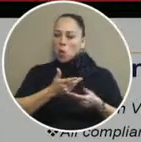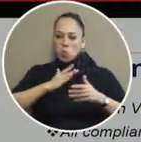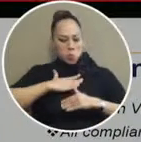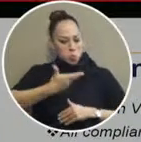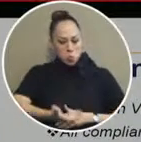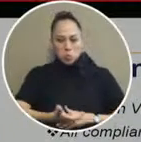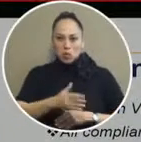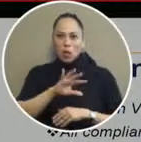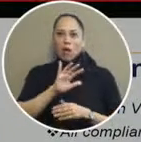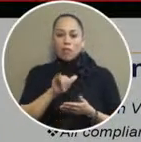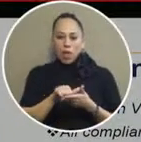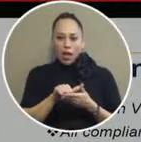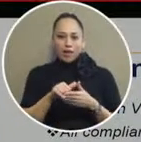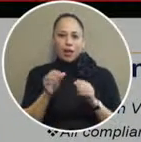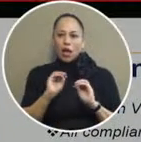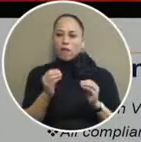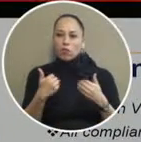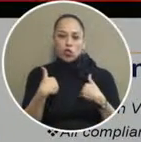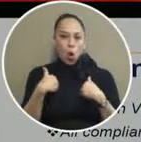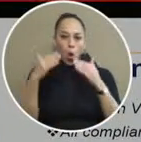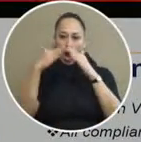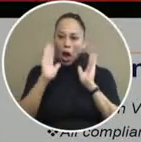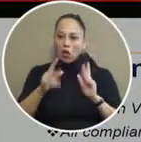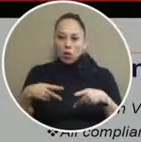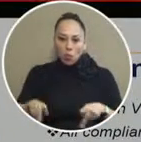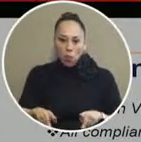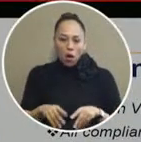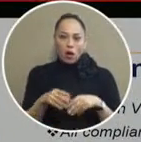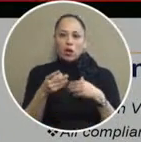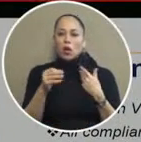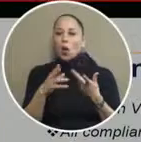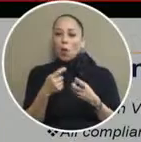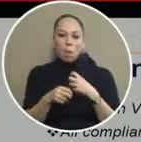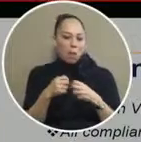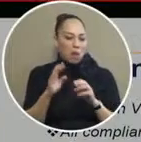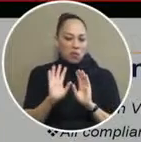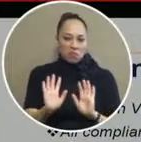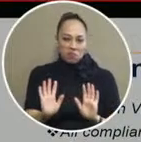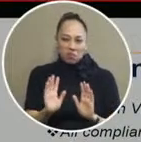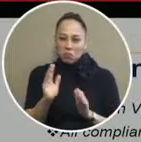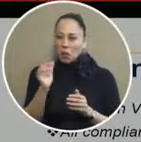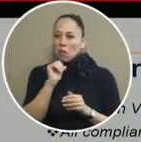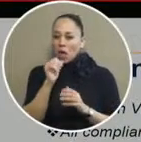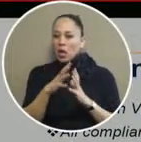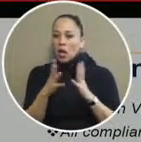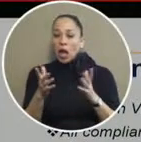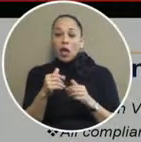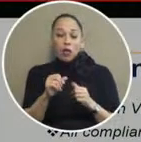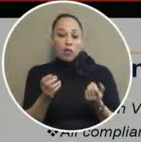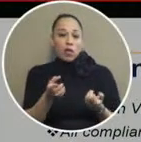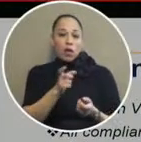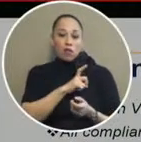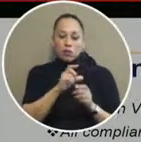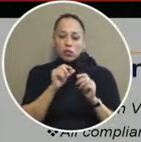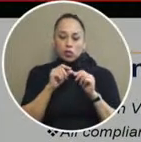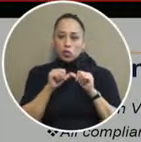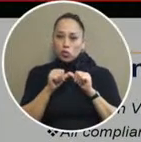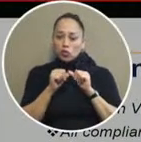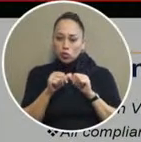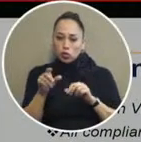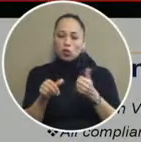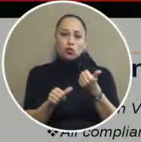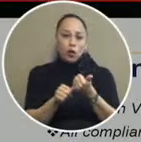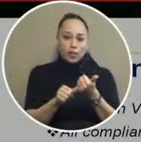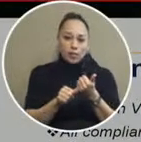those house parties that were a real problem at the beginning. The parks officers continue to assist